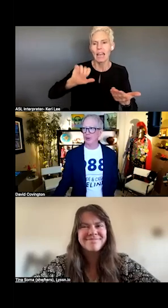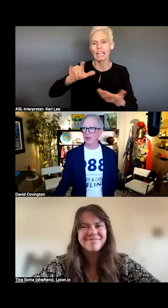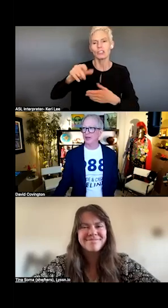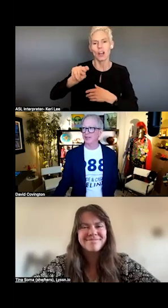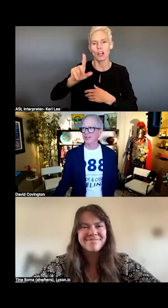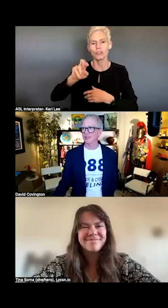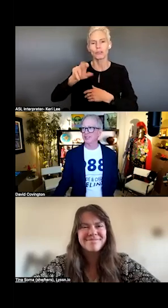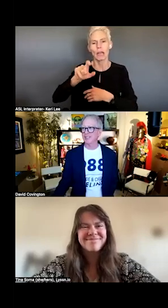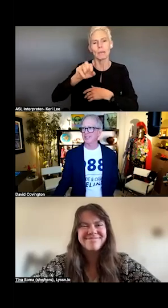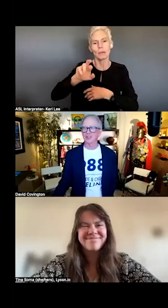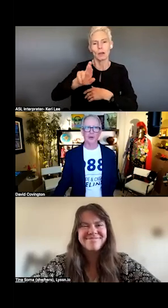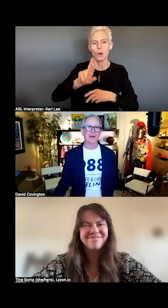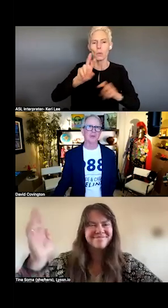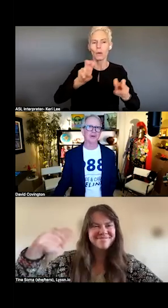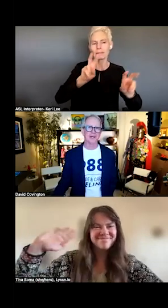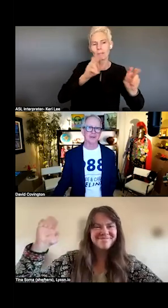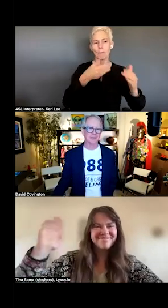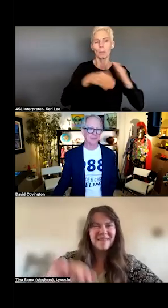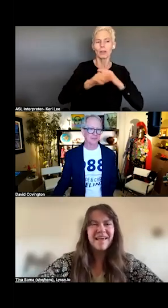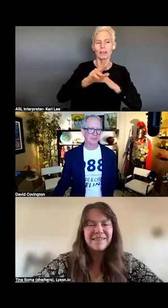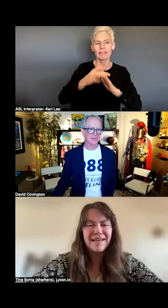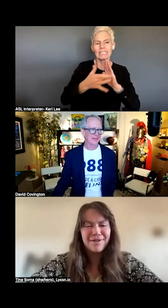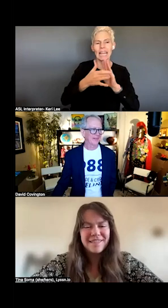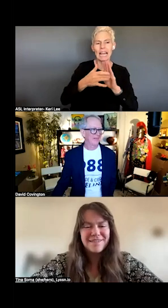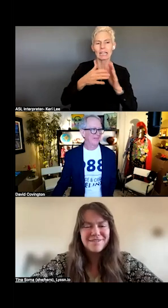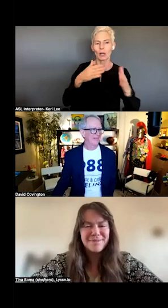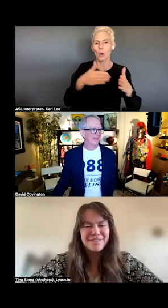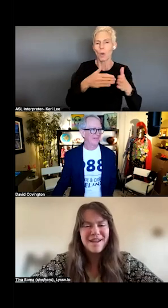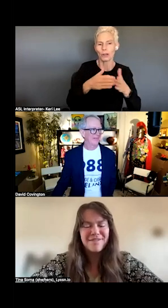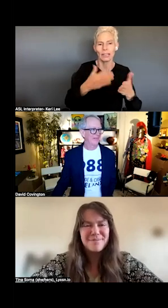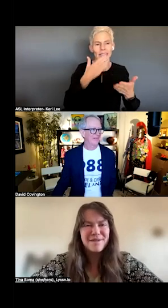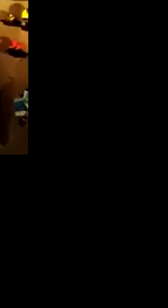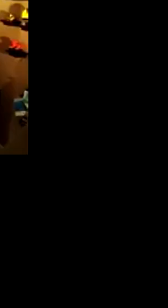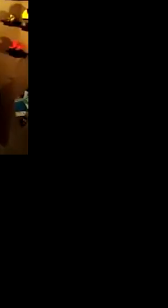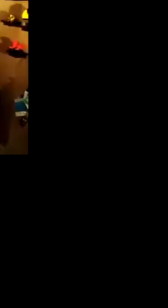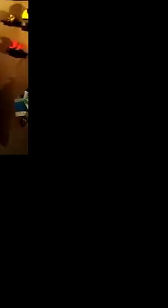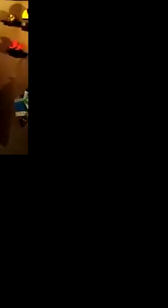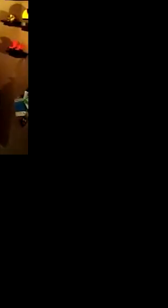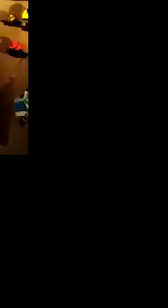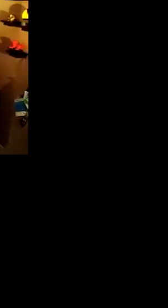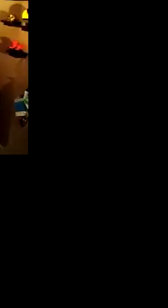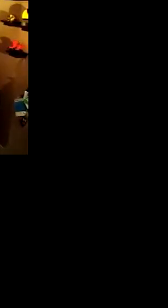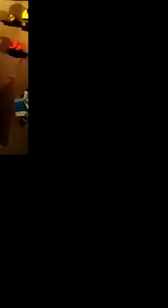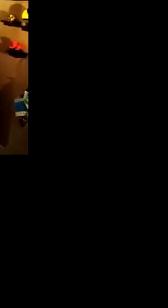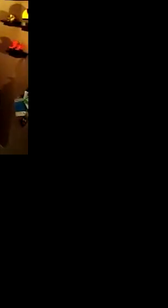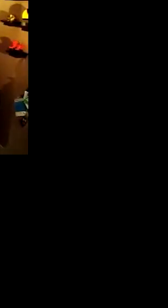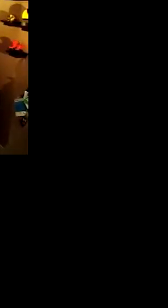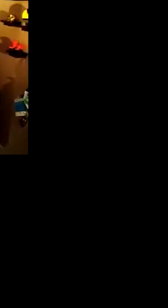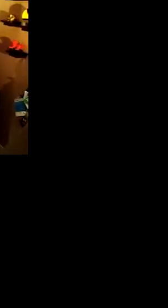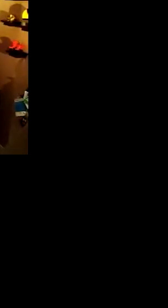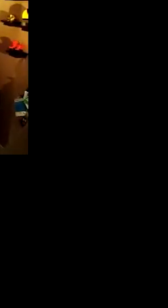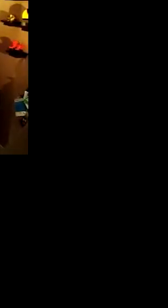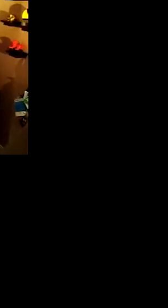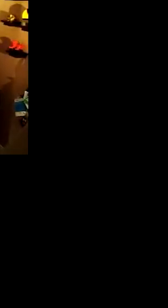Tech Corner. Dr. Tina Soma, welcome. Hello, thank you so much for having me. I really appreciate it. I'm going to jump in and share